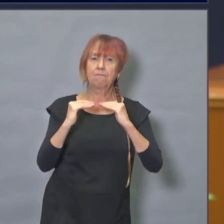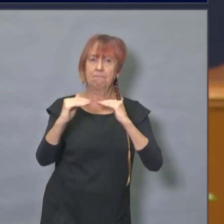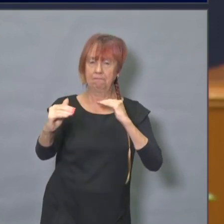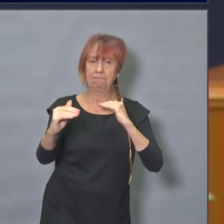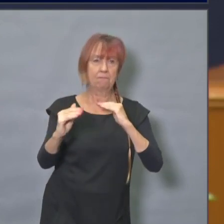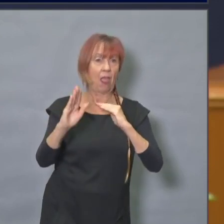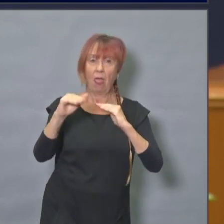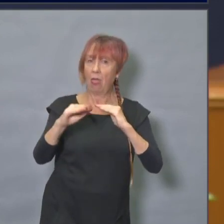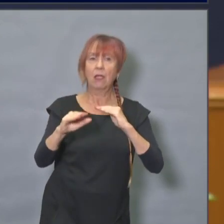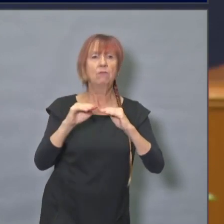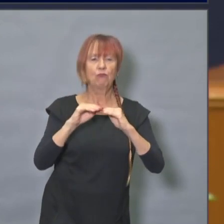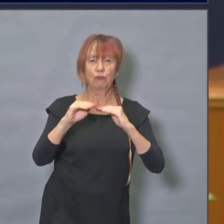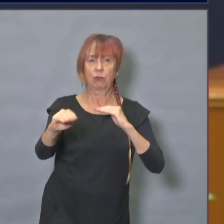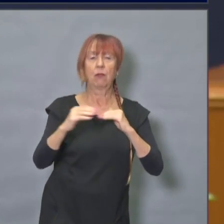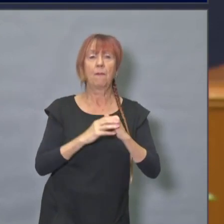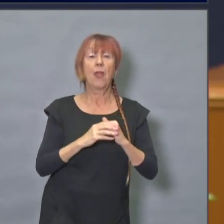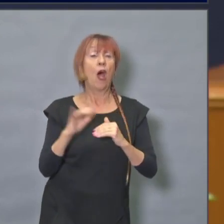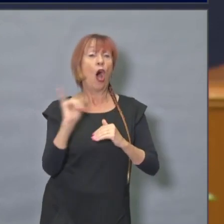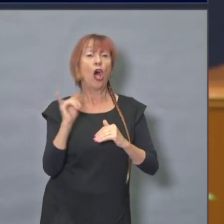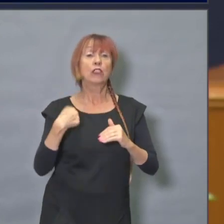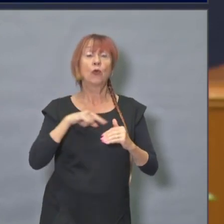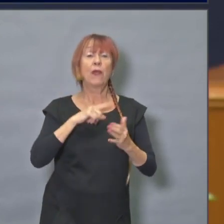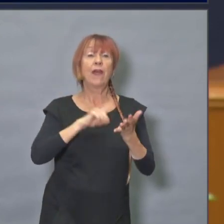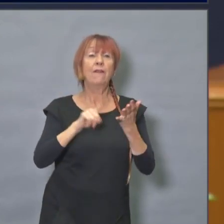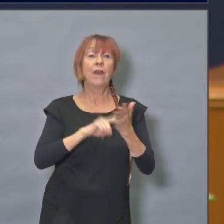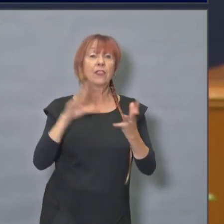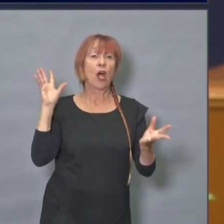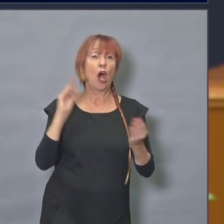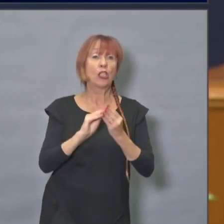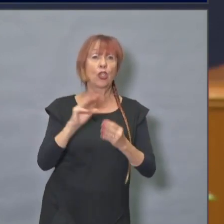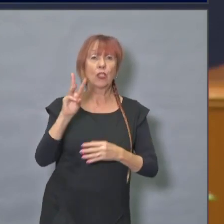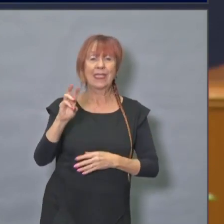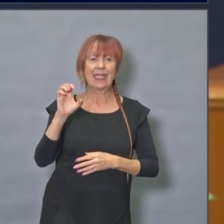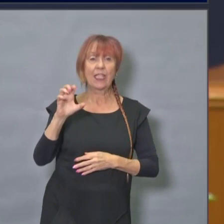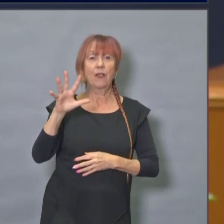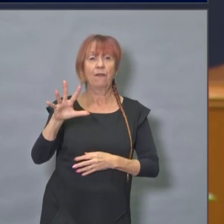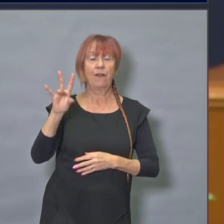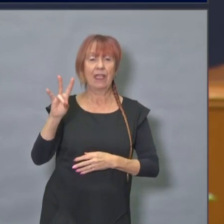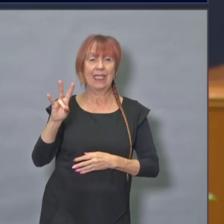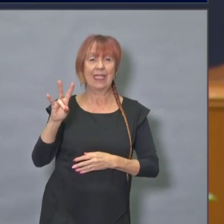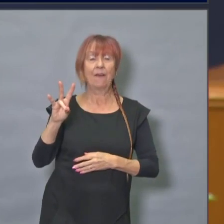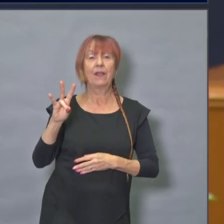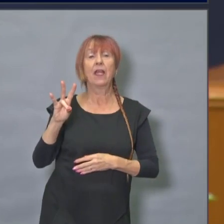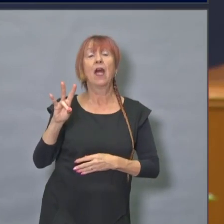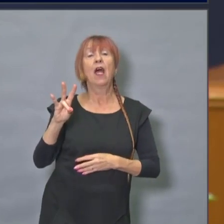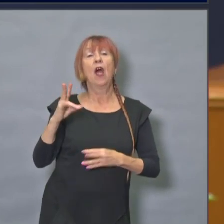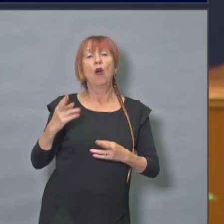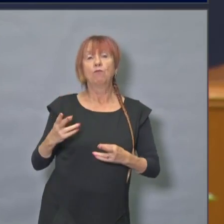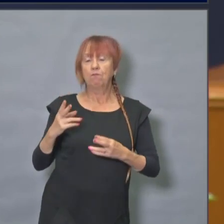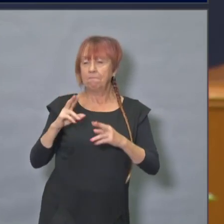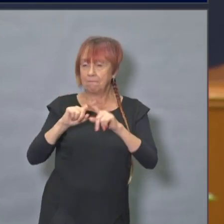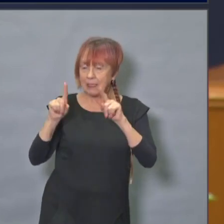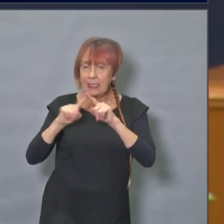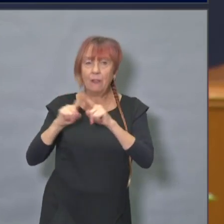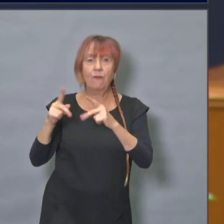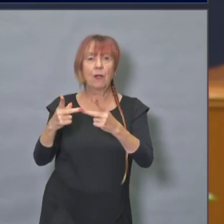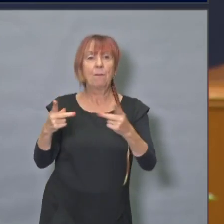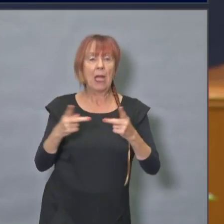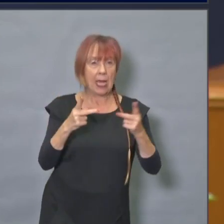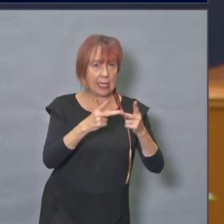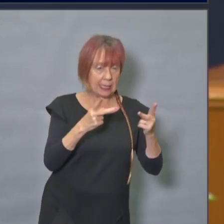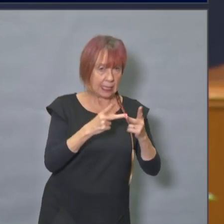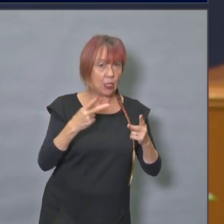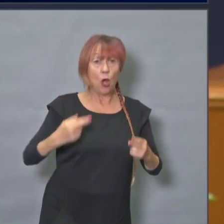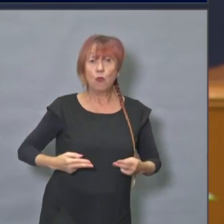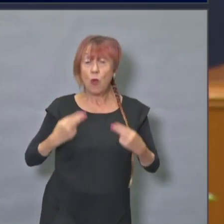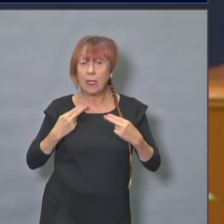also investigated at this point a total of 657 residential congregate settings and non-residential settings